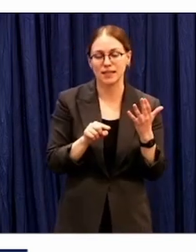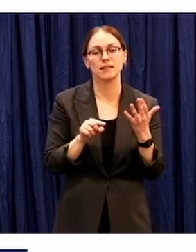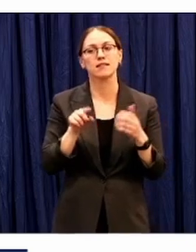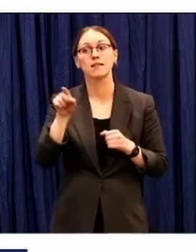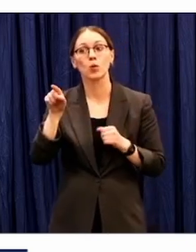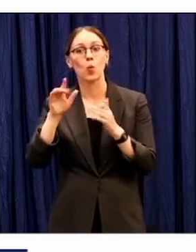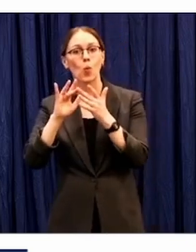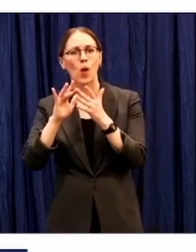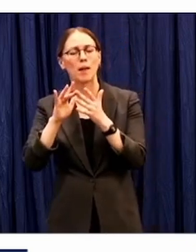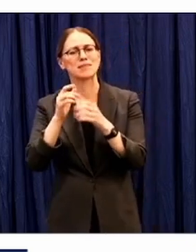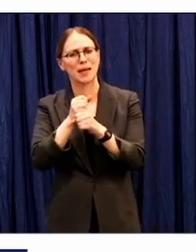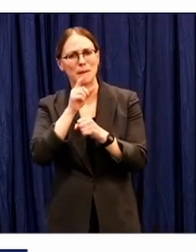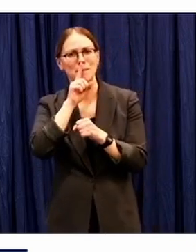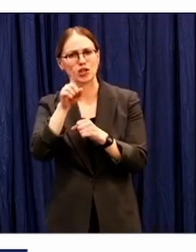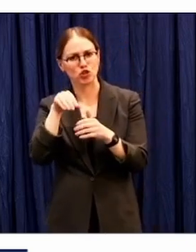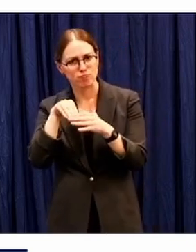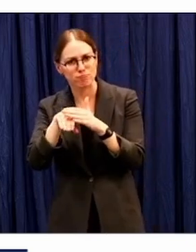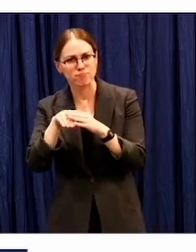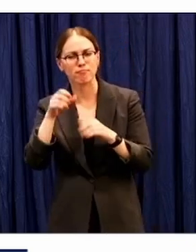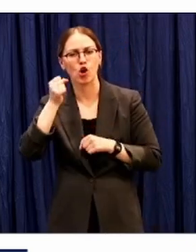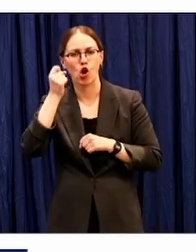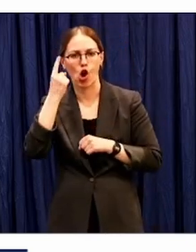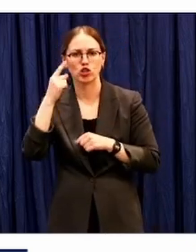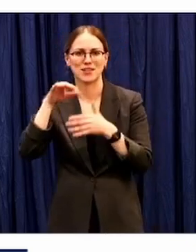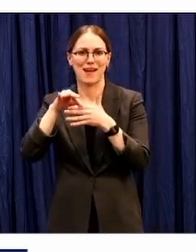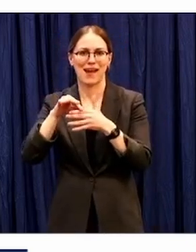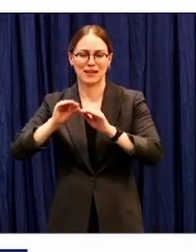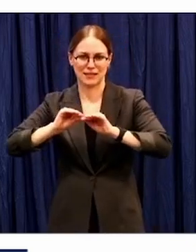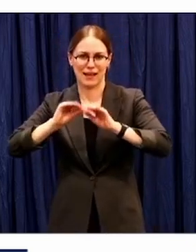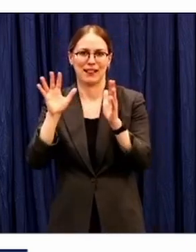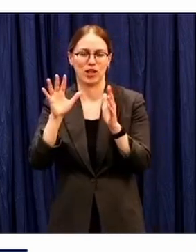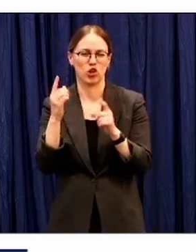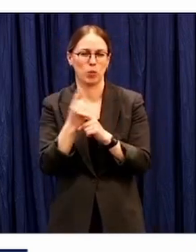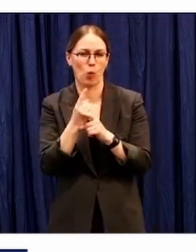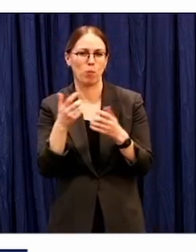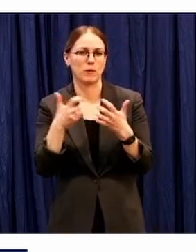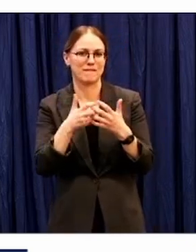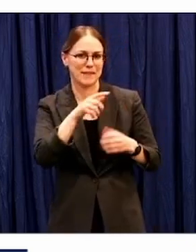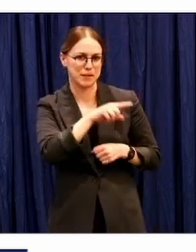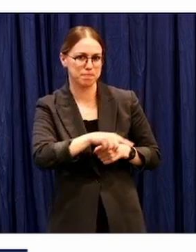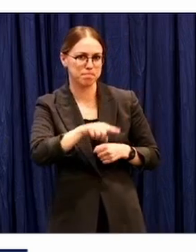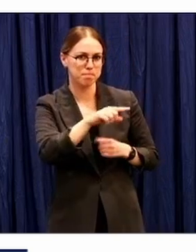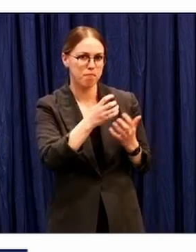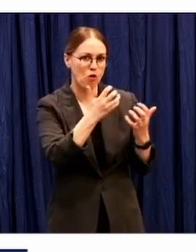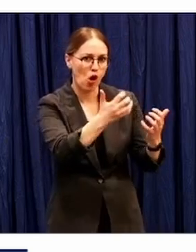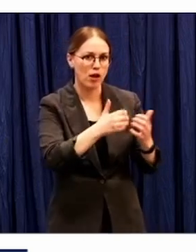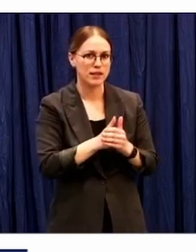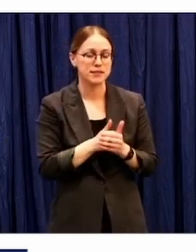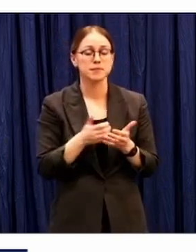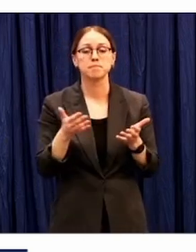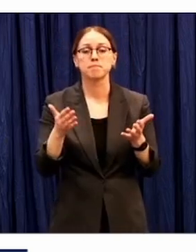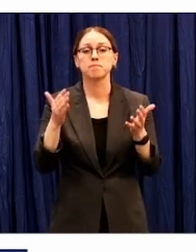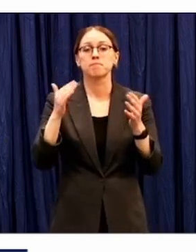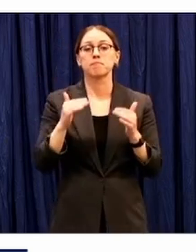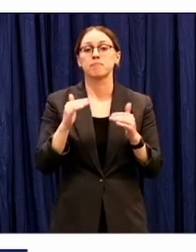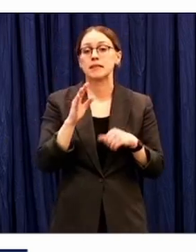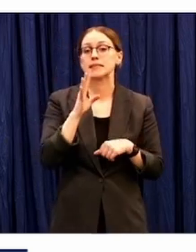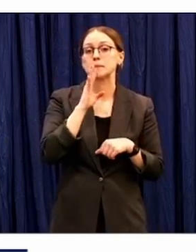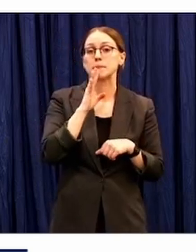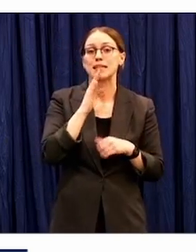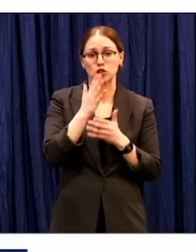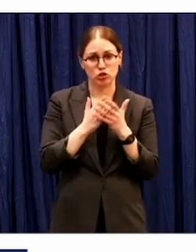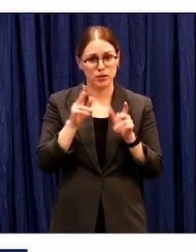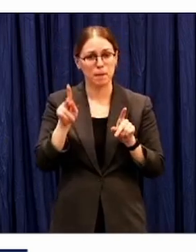is understandable at a reading level and appropriate for your audience. For speech, it could include difficulty with